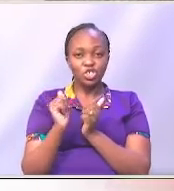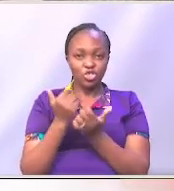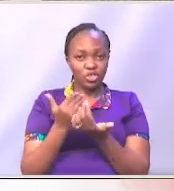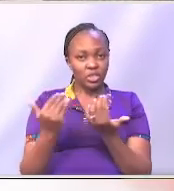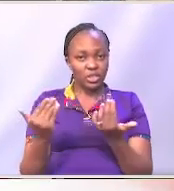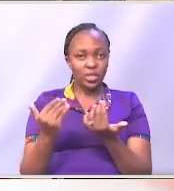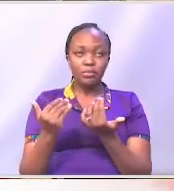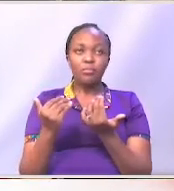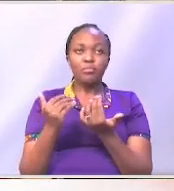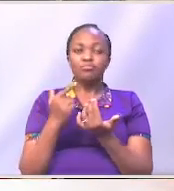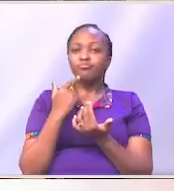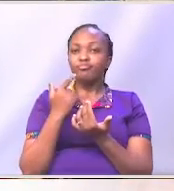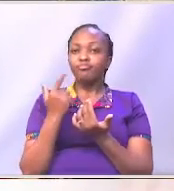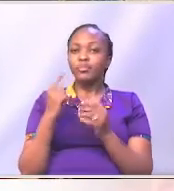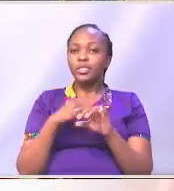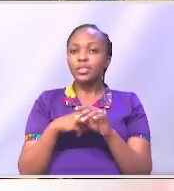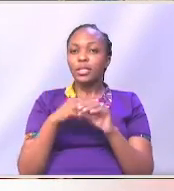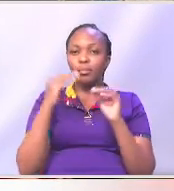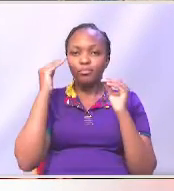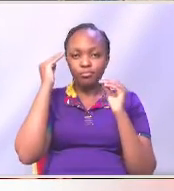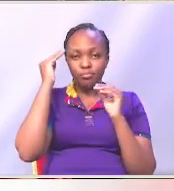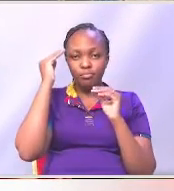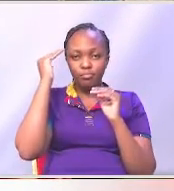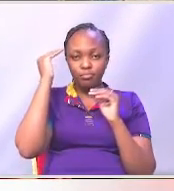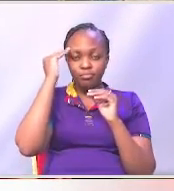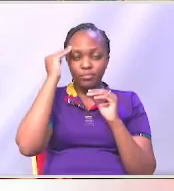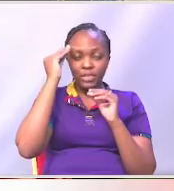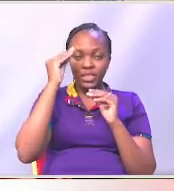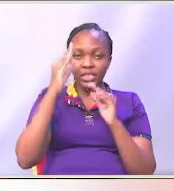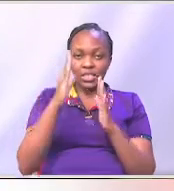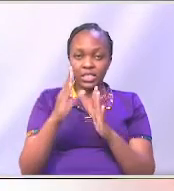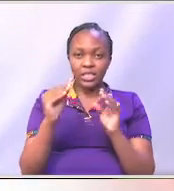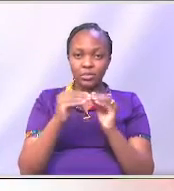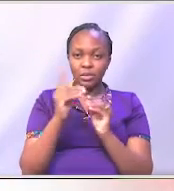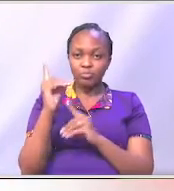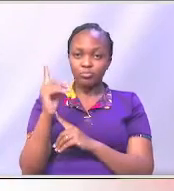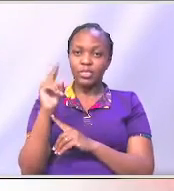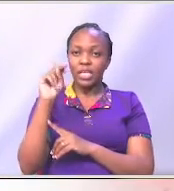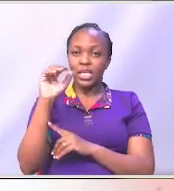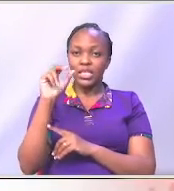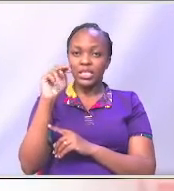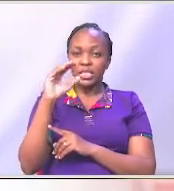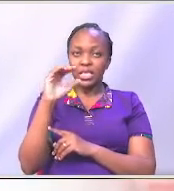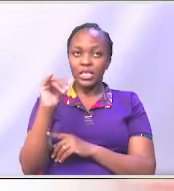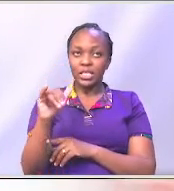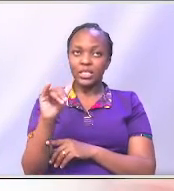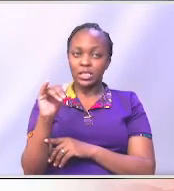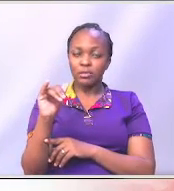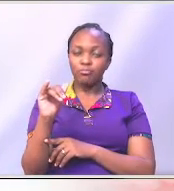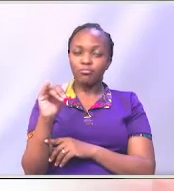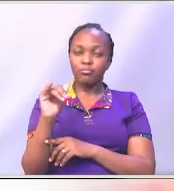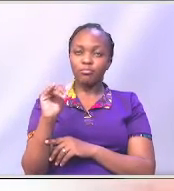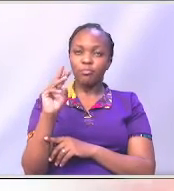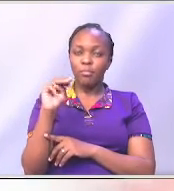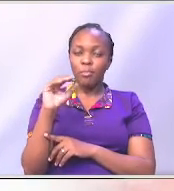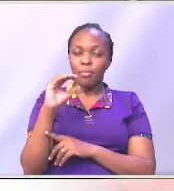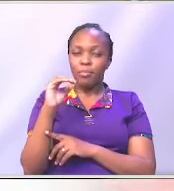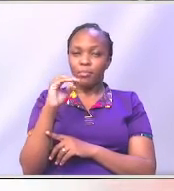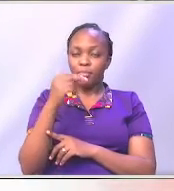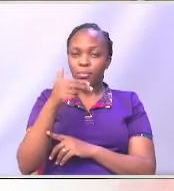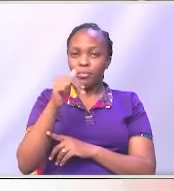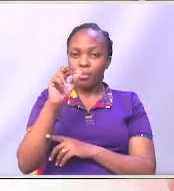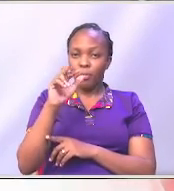school heads in the country, the Chief Executive Officer of the TSC, Dr. Nancy Masharia, urged school management to come up